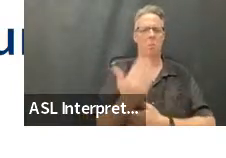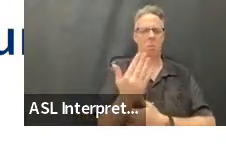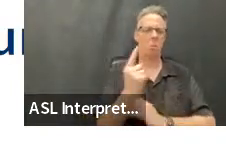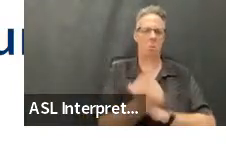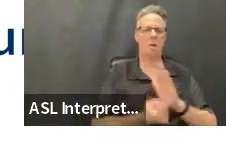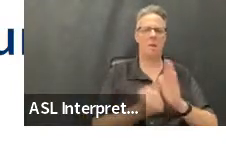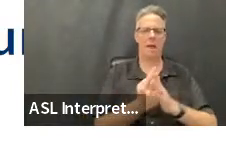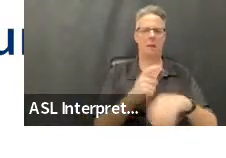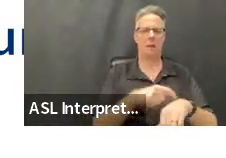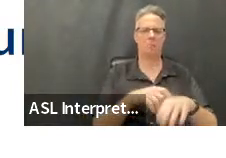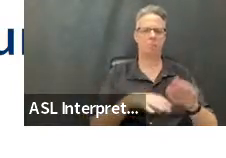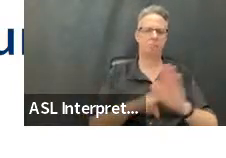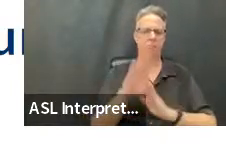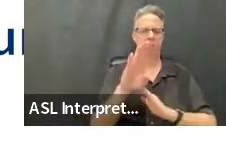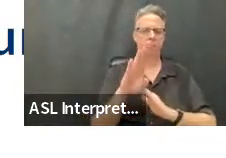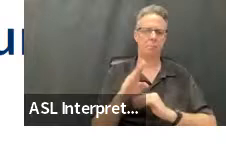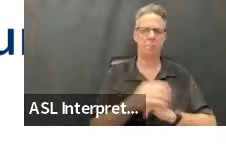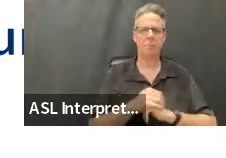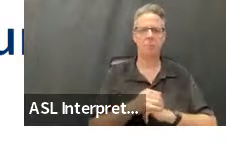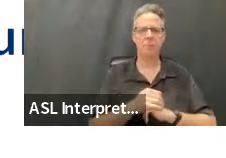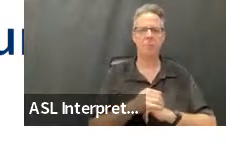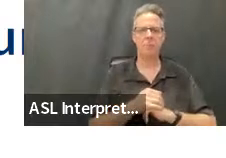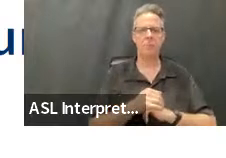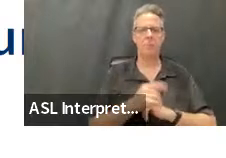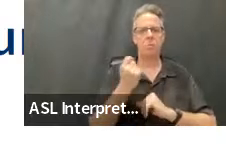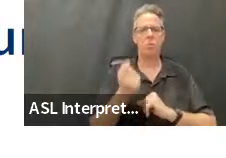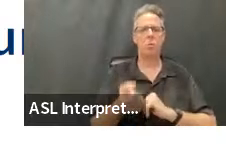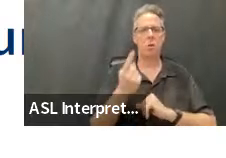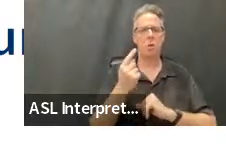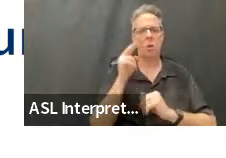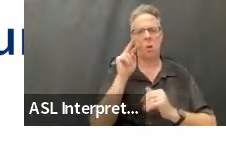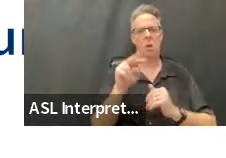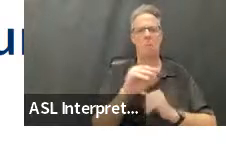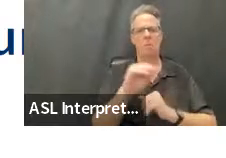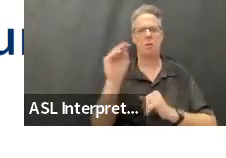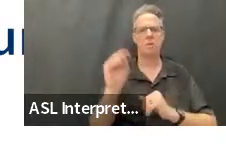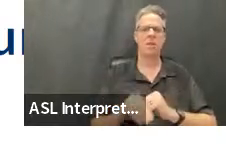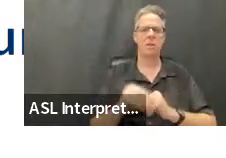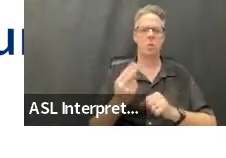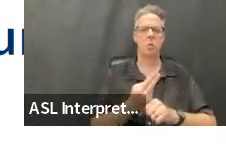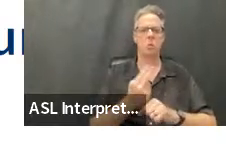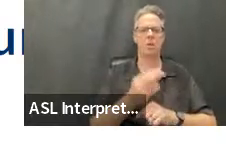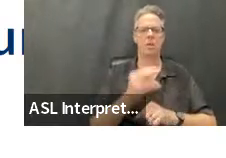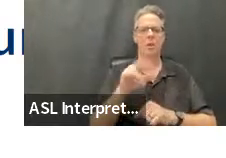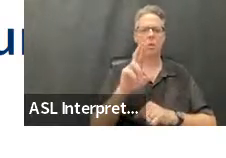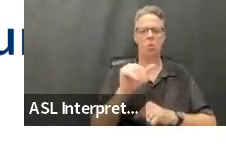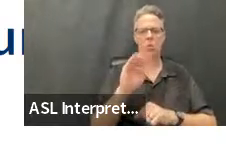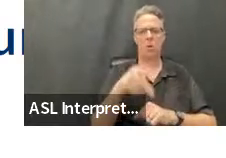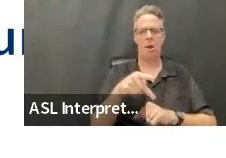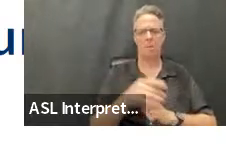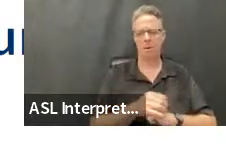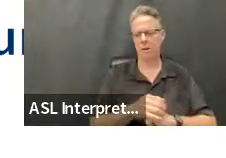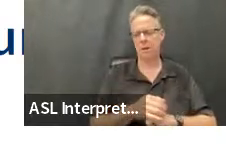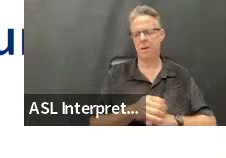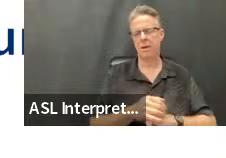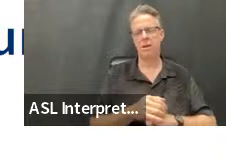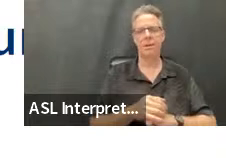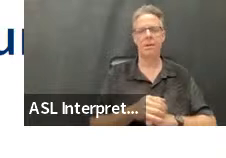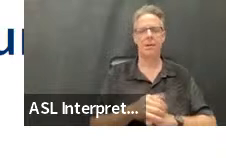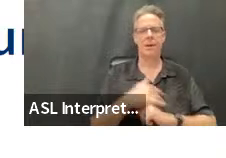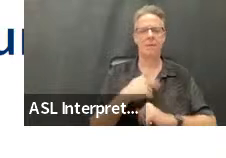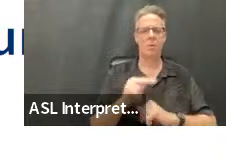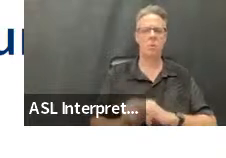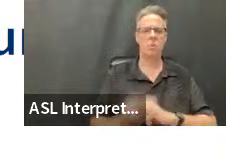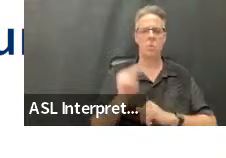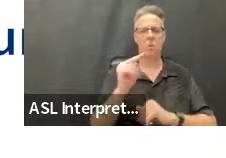everybody kind of understanding the volumes that are using these ramps today. This is existing AM peak hour. You got